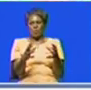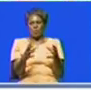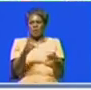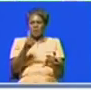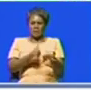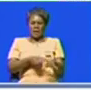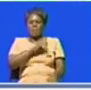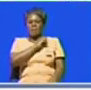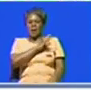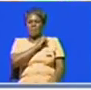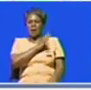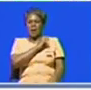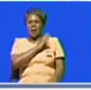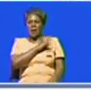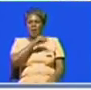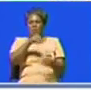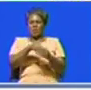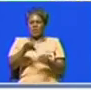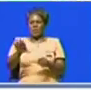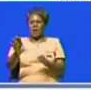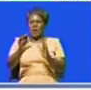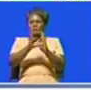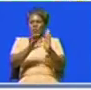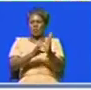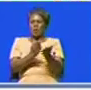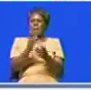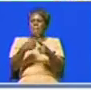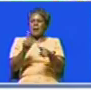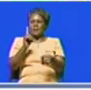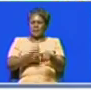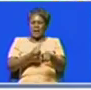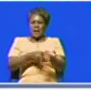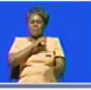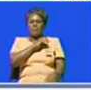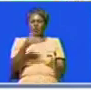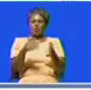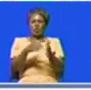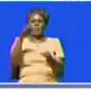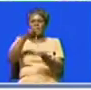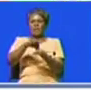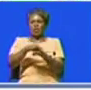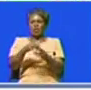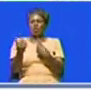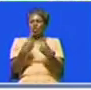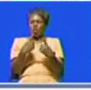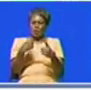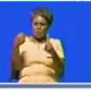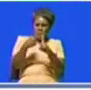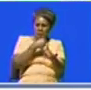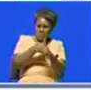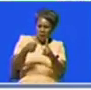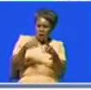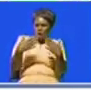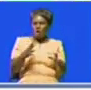you say you're going to picket, that is within your constitutional rights. However, when you say you're going to stop elections, are we talking of violence or